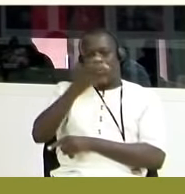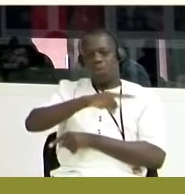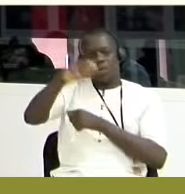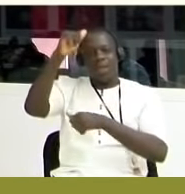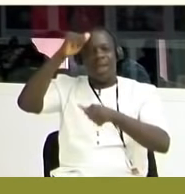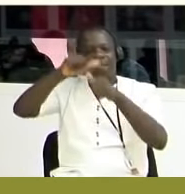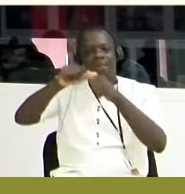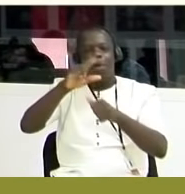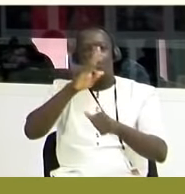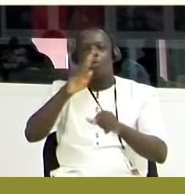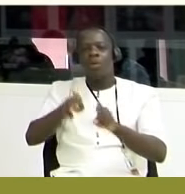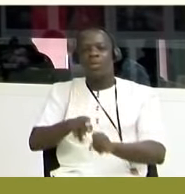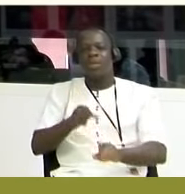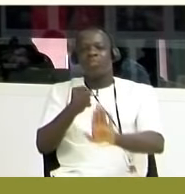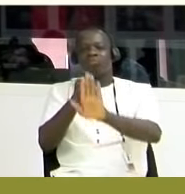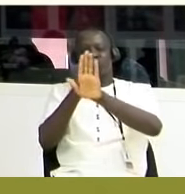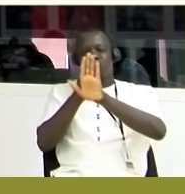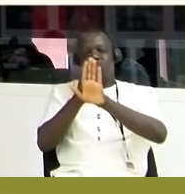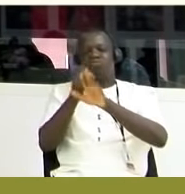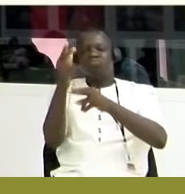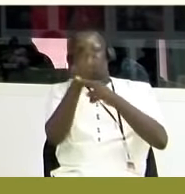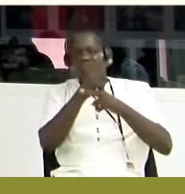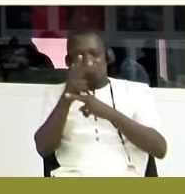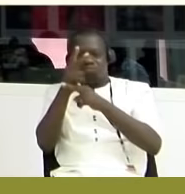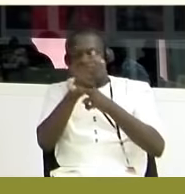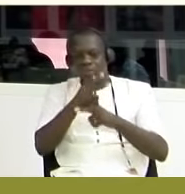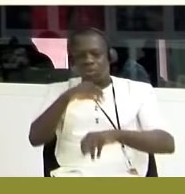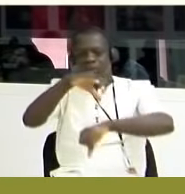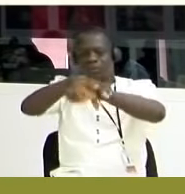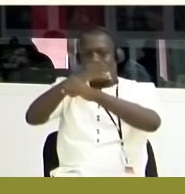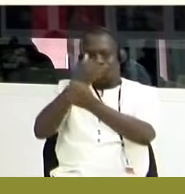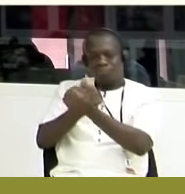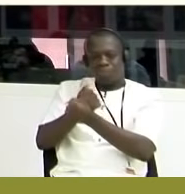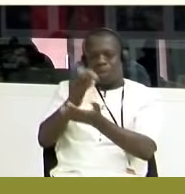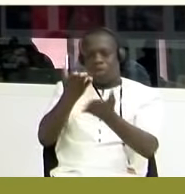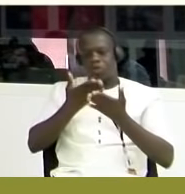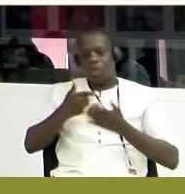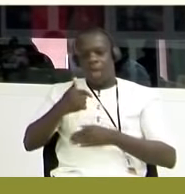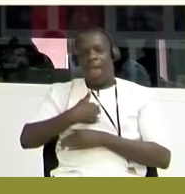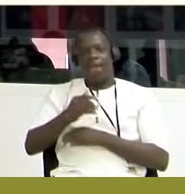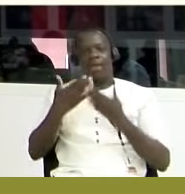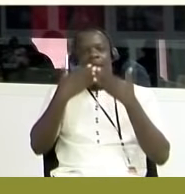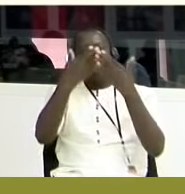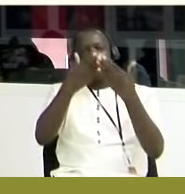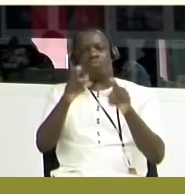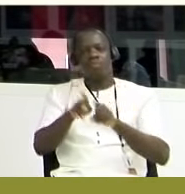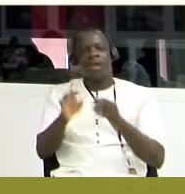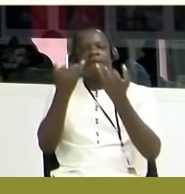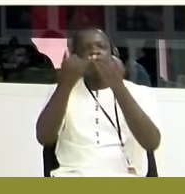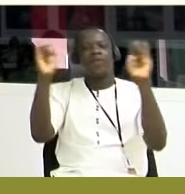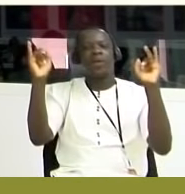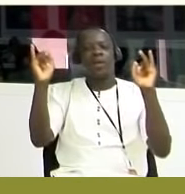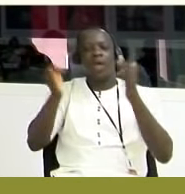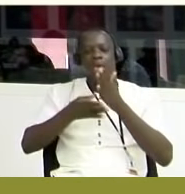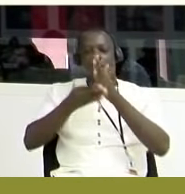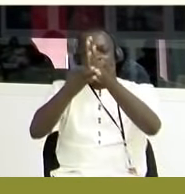I instructed them to release the leaders they have with them, which they did.